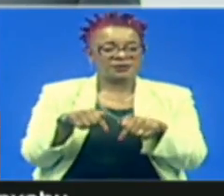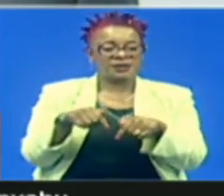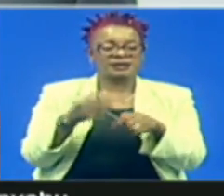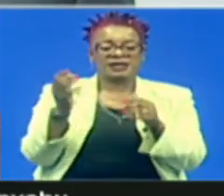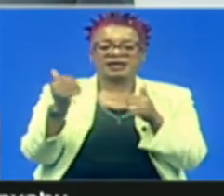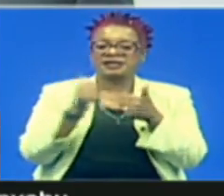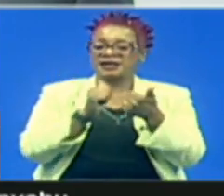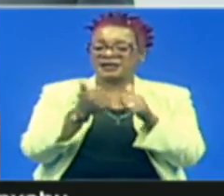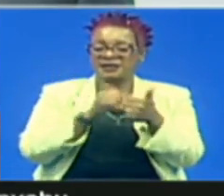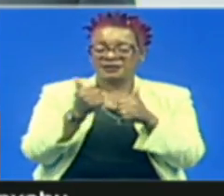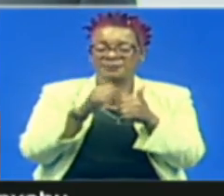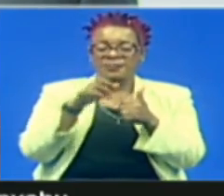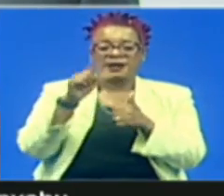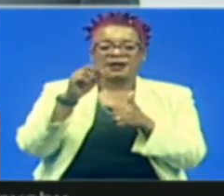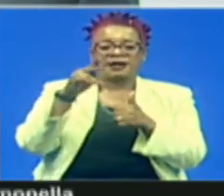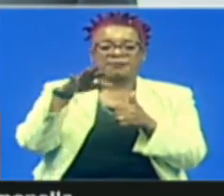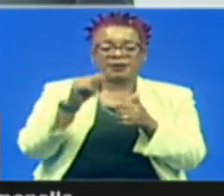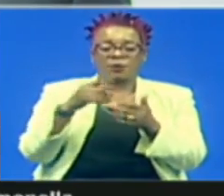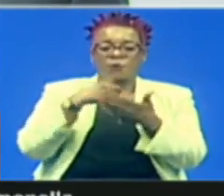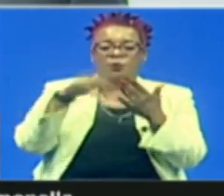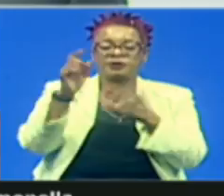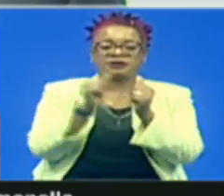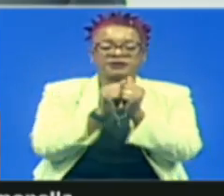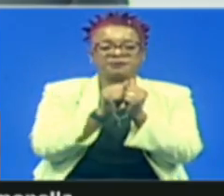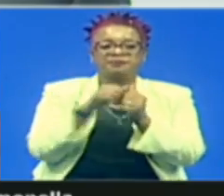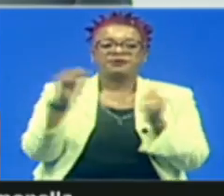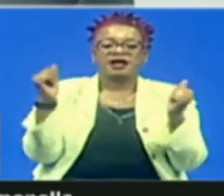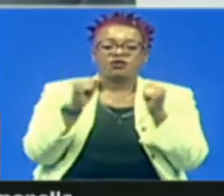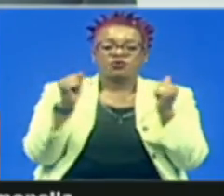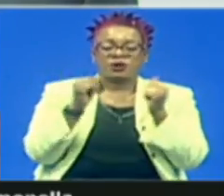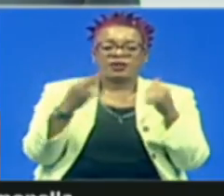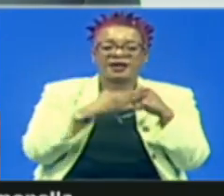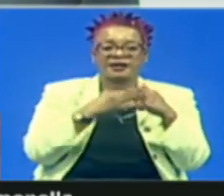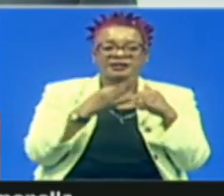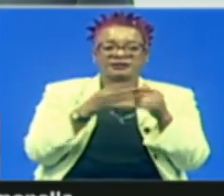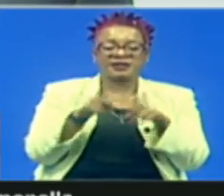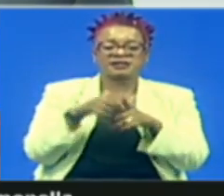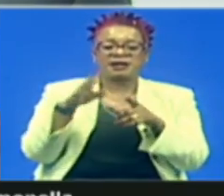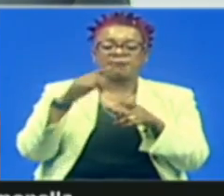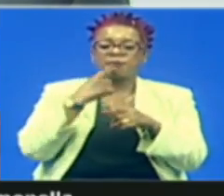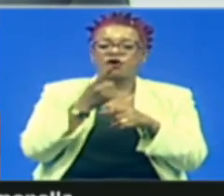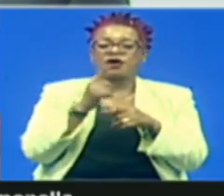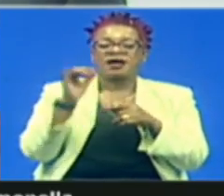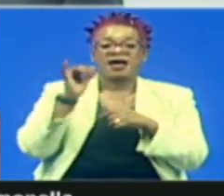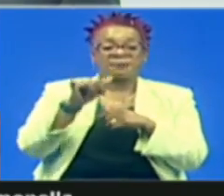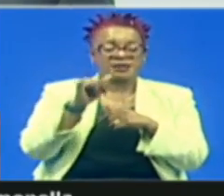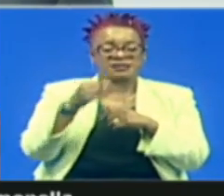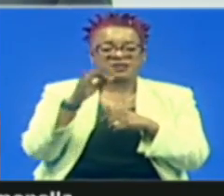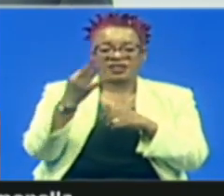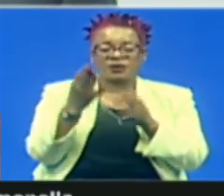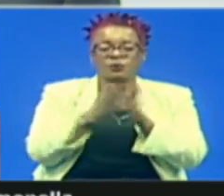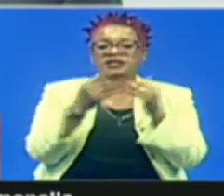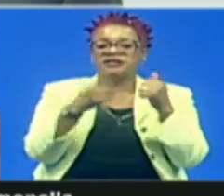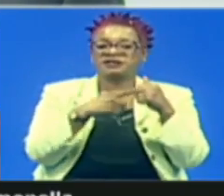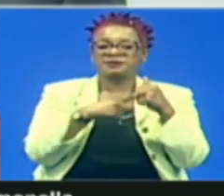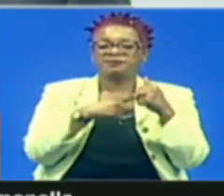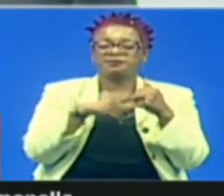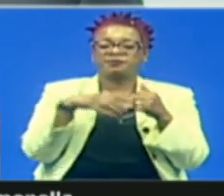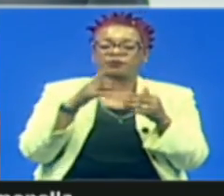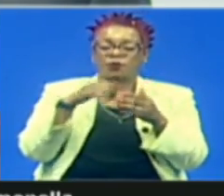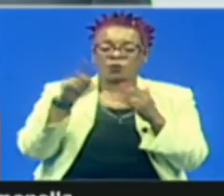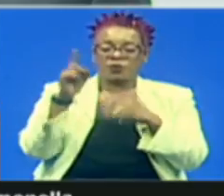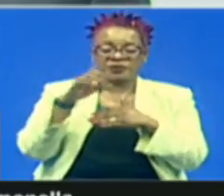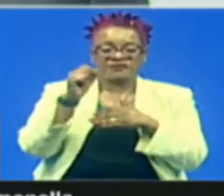today. Laikipia won 10 goals, followed by Nanyuki with 8 goals, as Moi Airbiz was third with 6 goals. World 5,000 metres